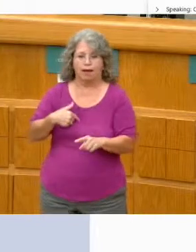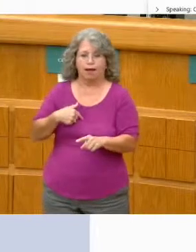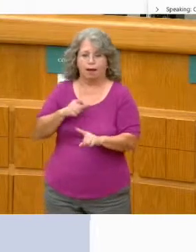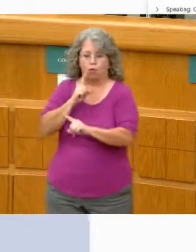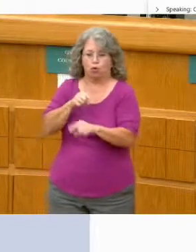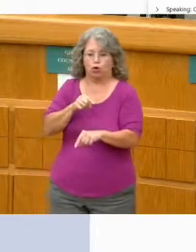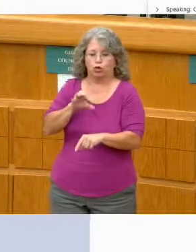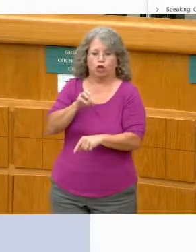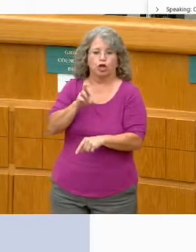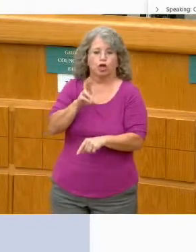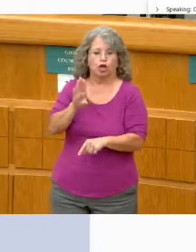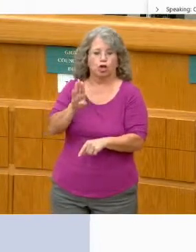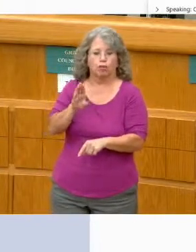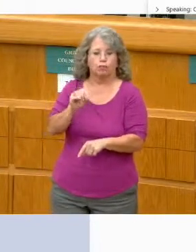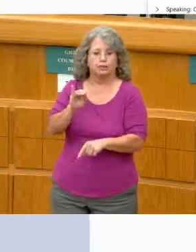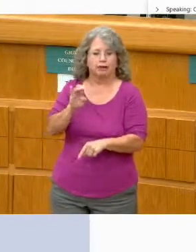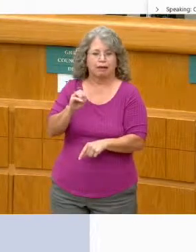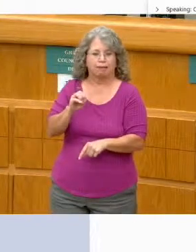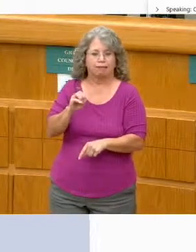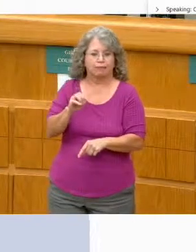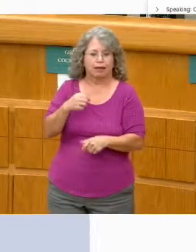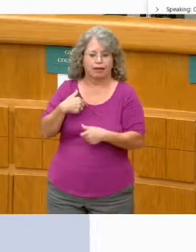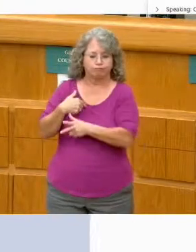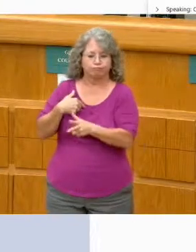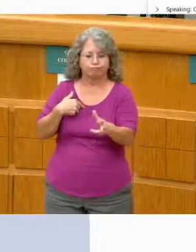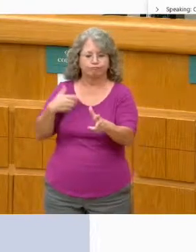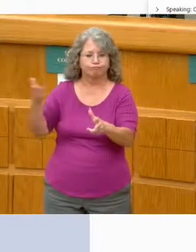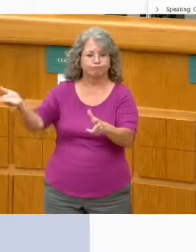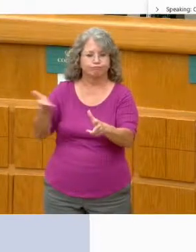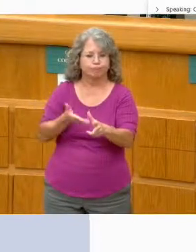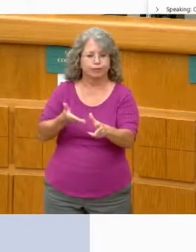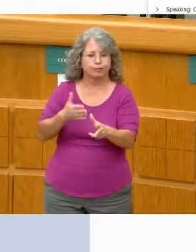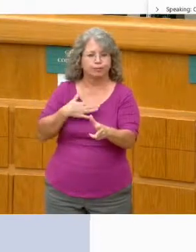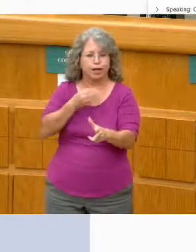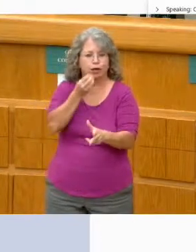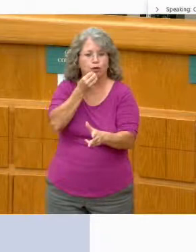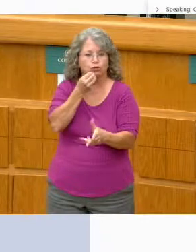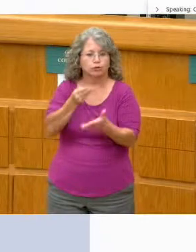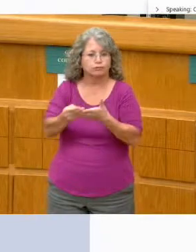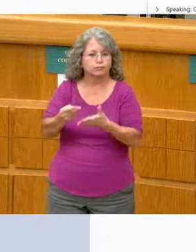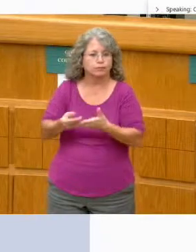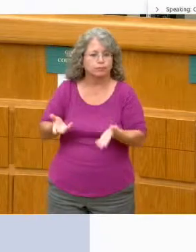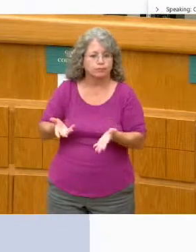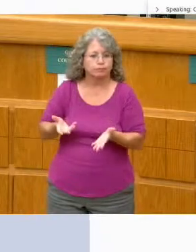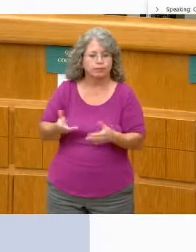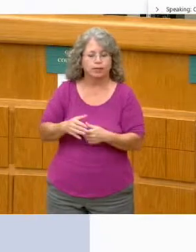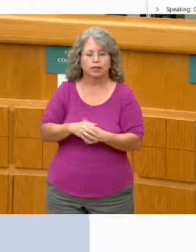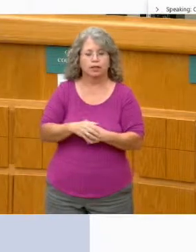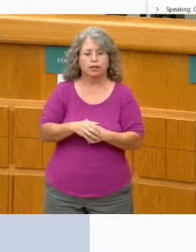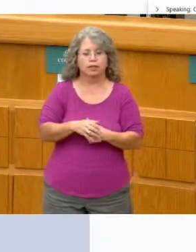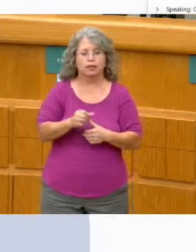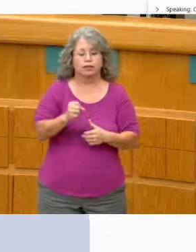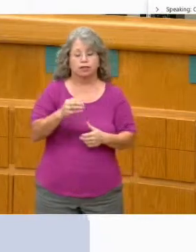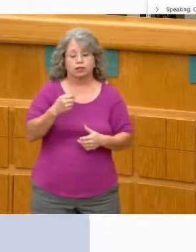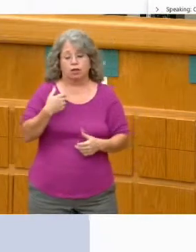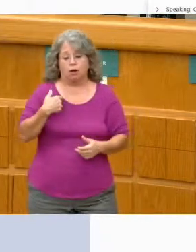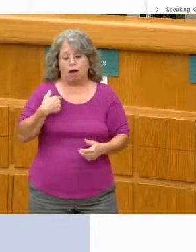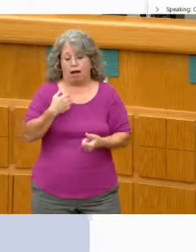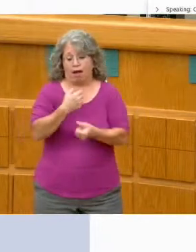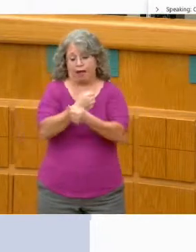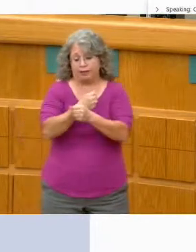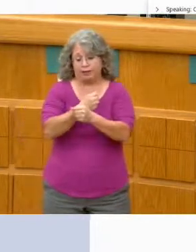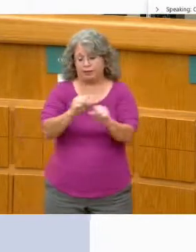So that's an additional 200 people, so about 1,000 people were spared from being exposed to COVID